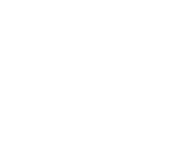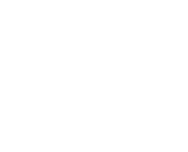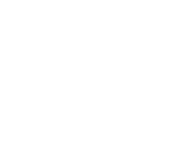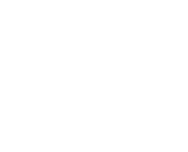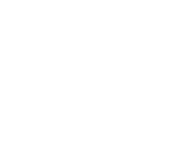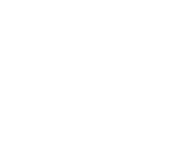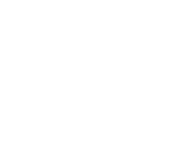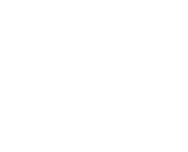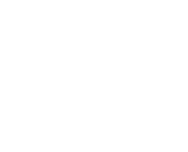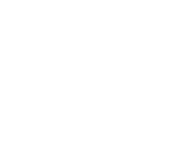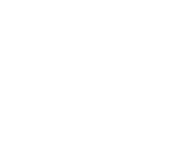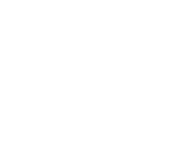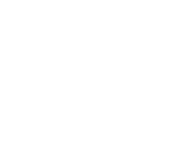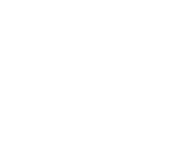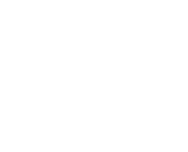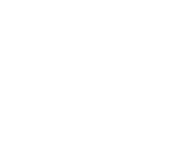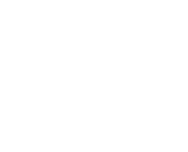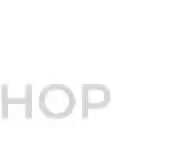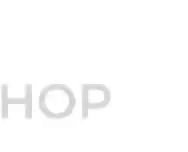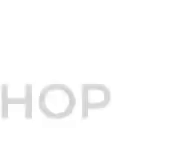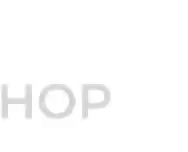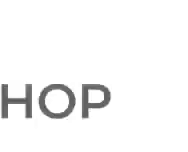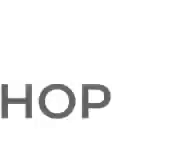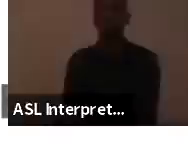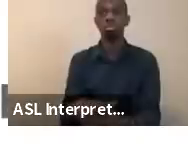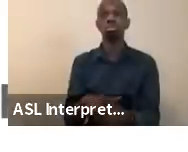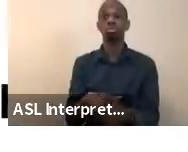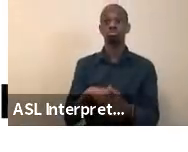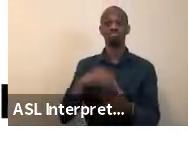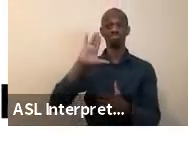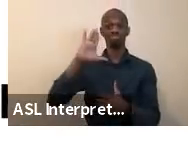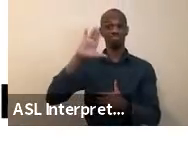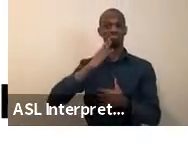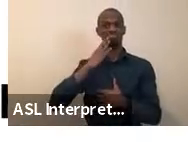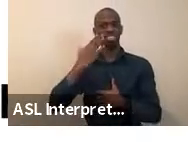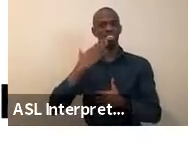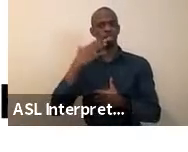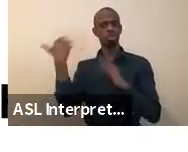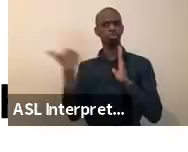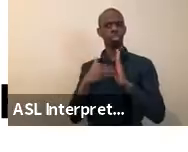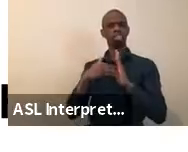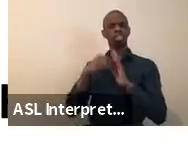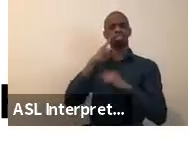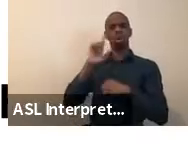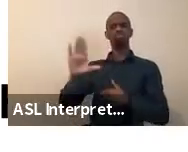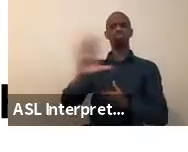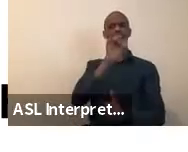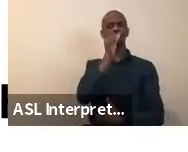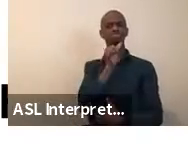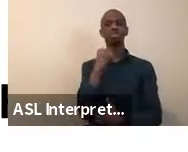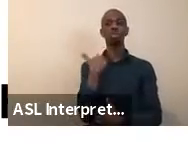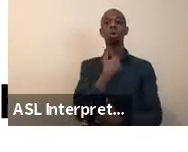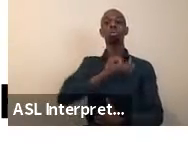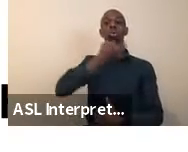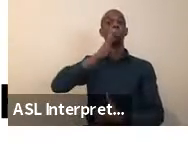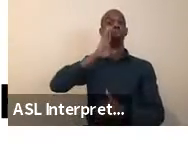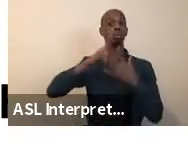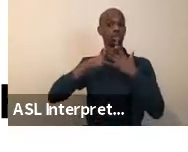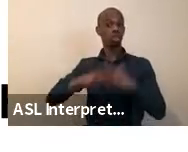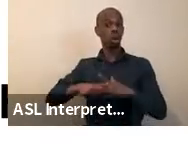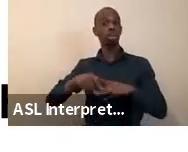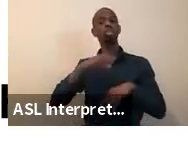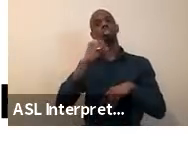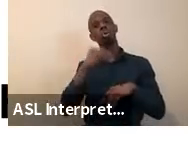Thank you all again for your patience. We are going to get started. Thank you so much for being here, and to our incredible